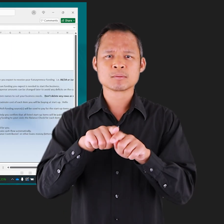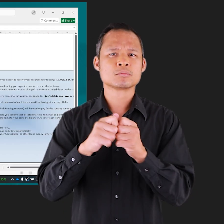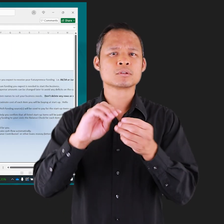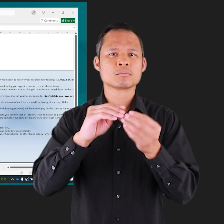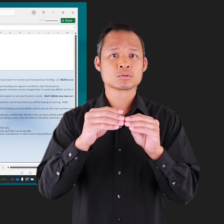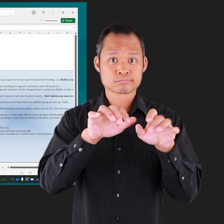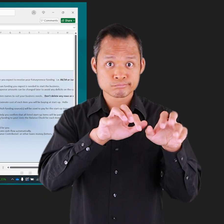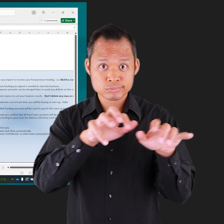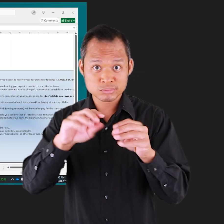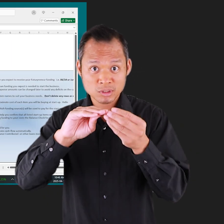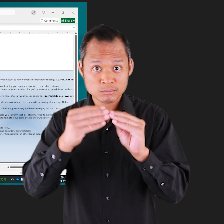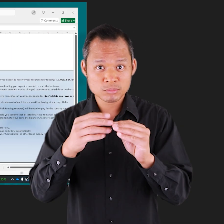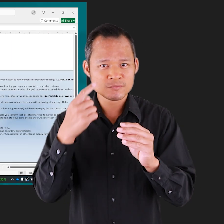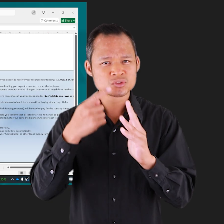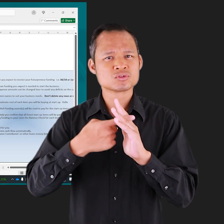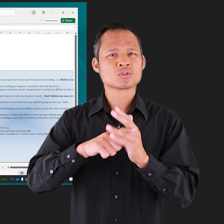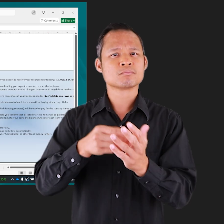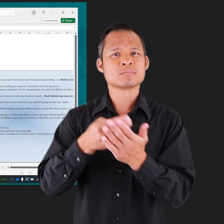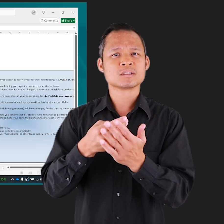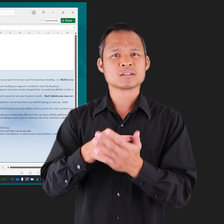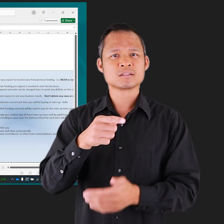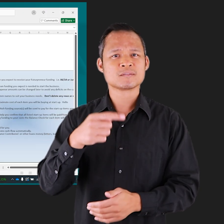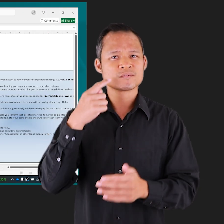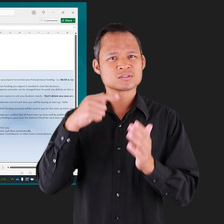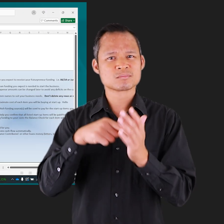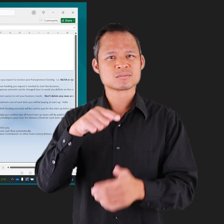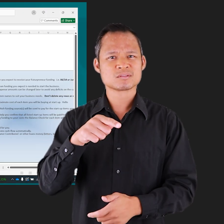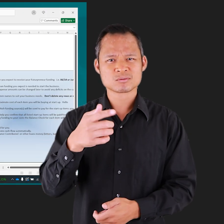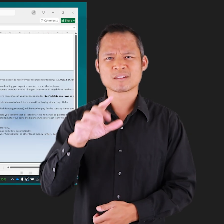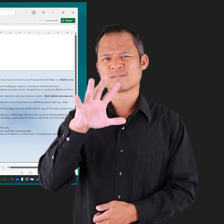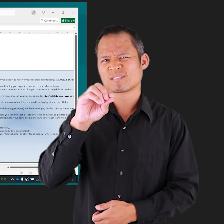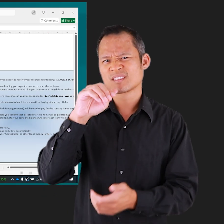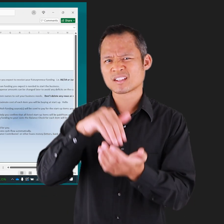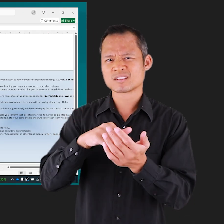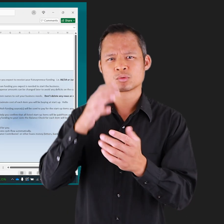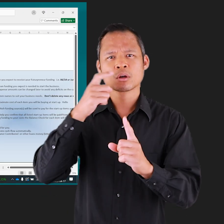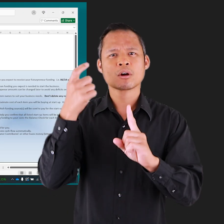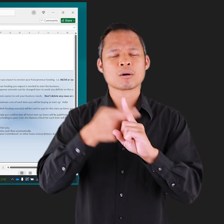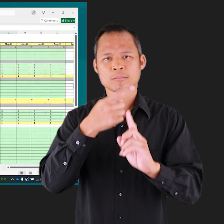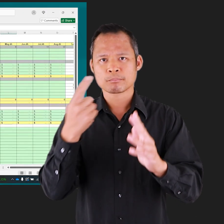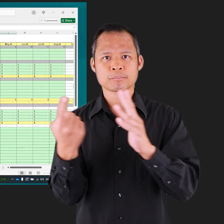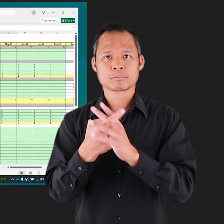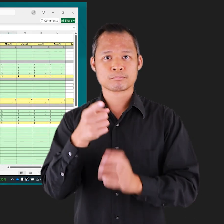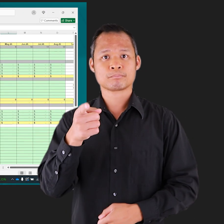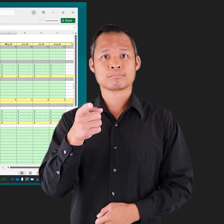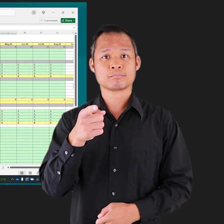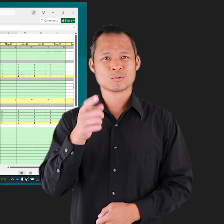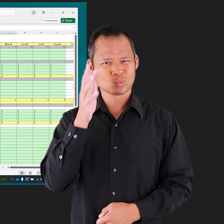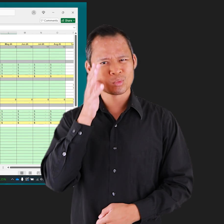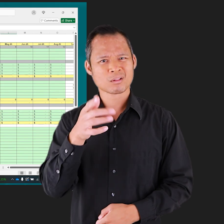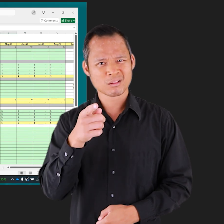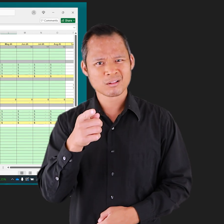input in the startup funding section. For example, if I put in $50,000, that will automatically show up in the cash flow.